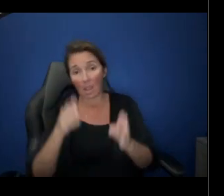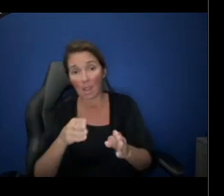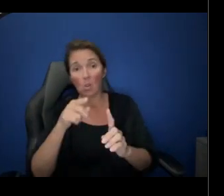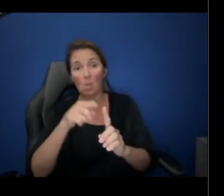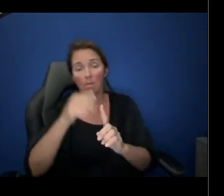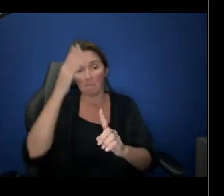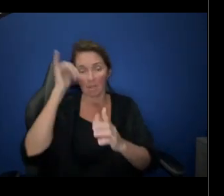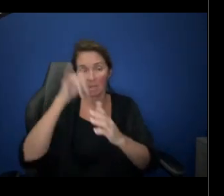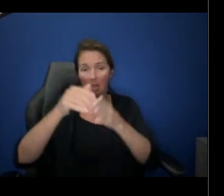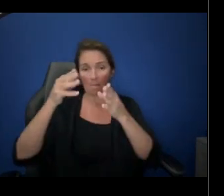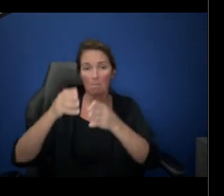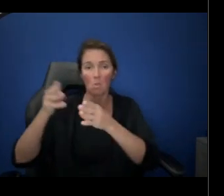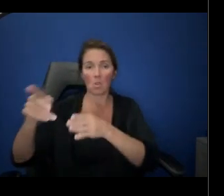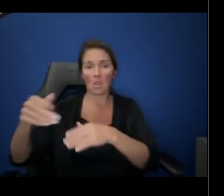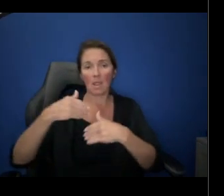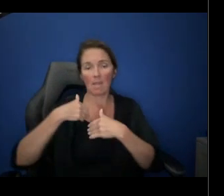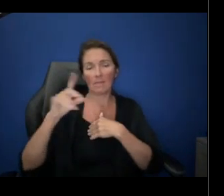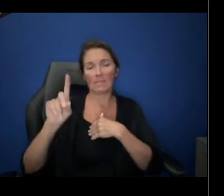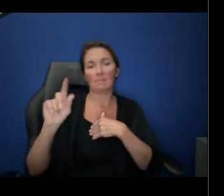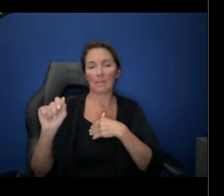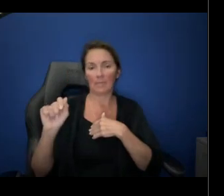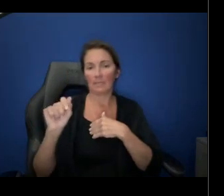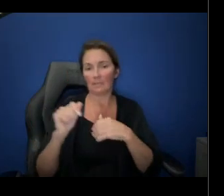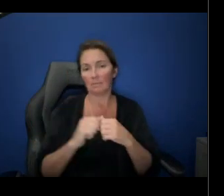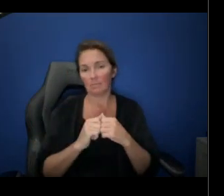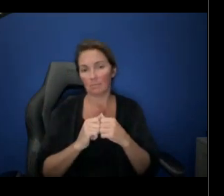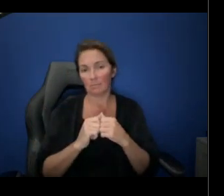because that person has a disability.